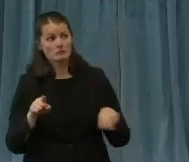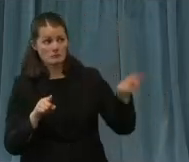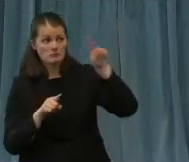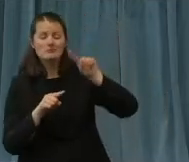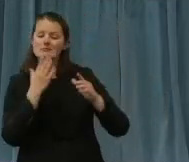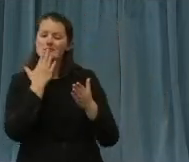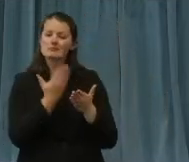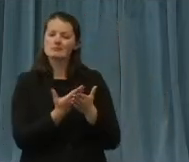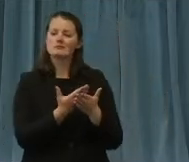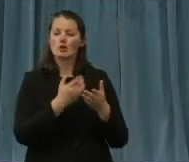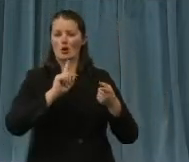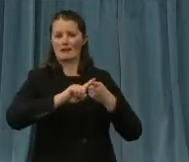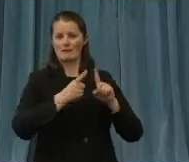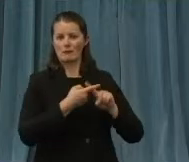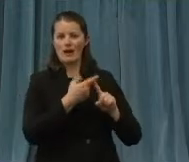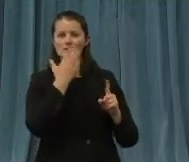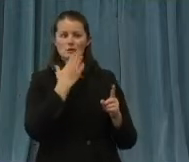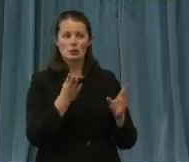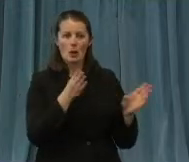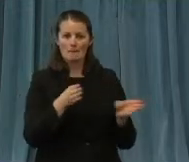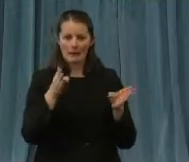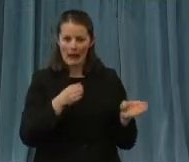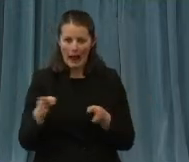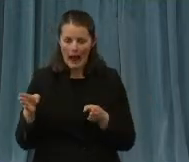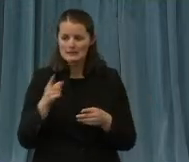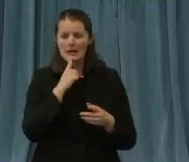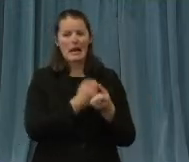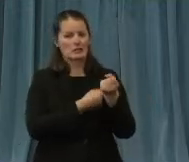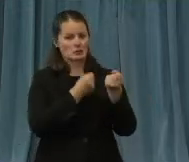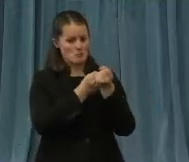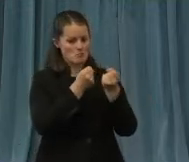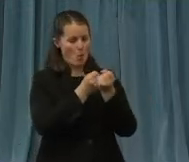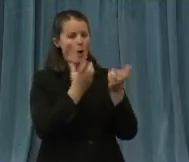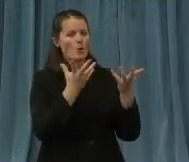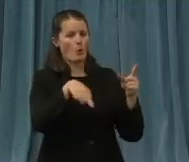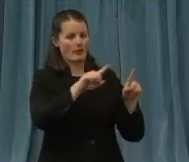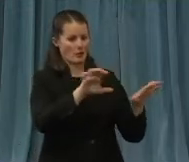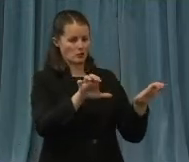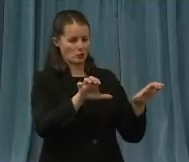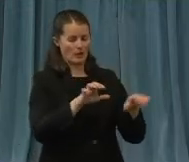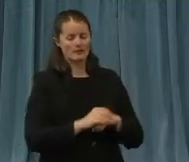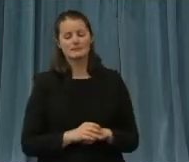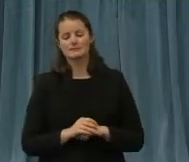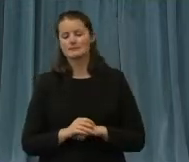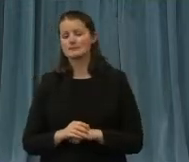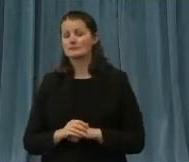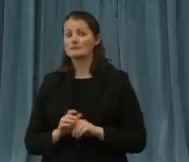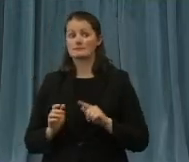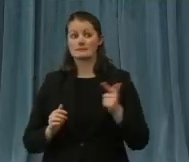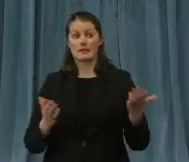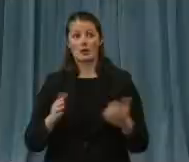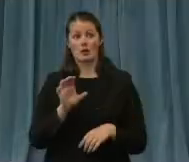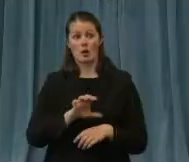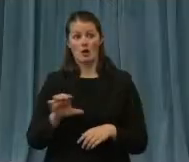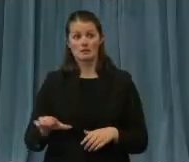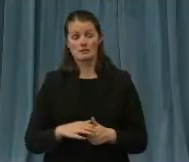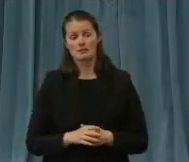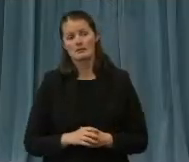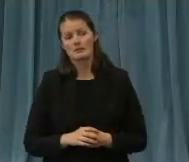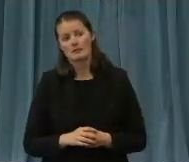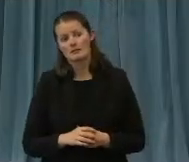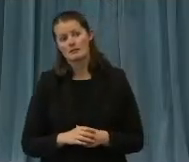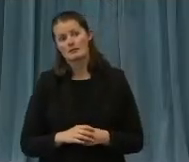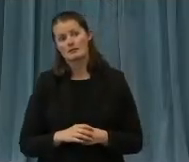and I support what they're doing. Thank you. We'll come back to the room here in Carson City. I know you said you can't provide